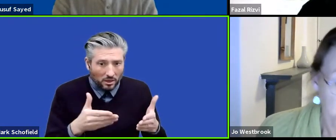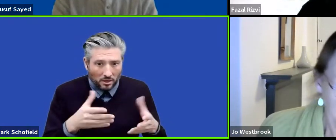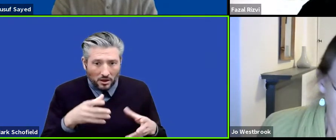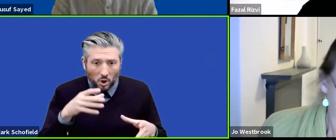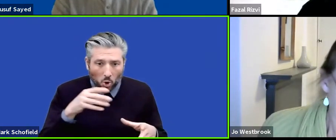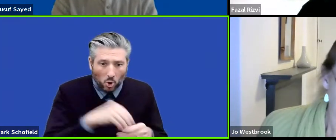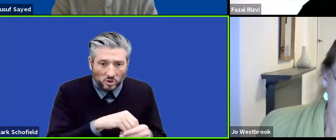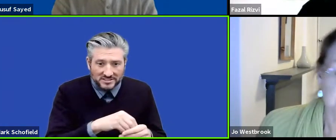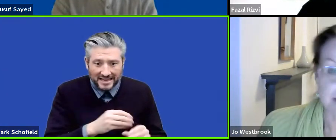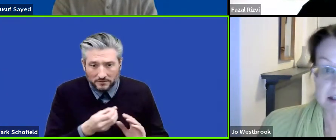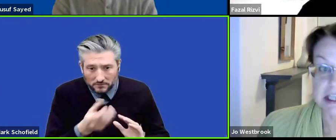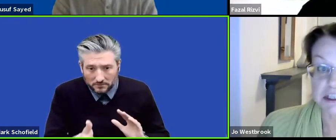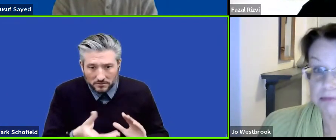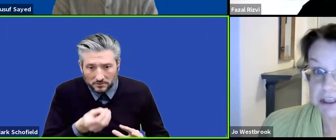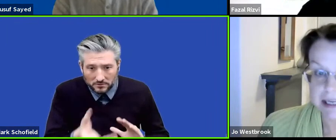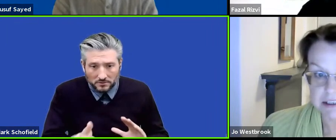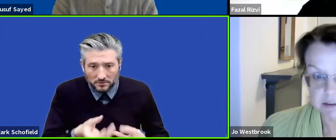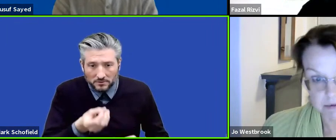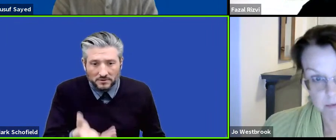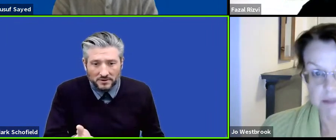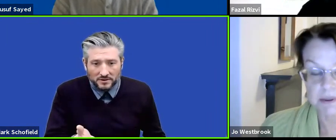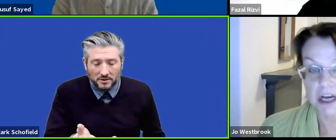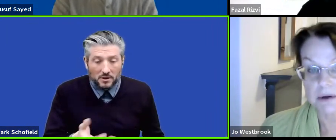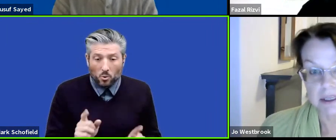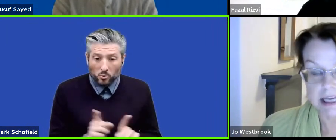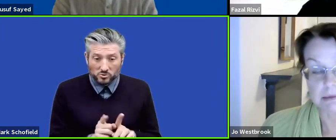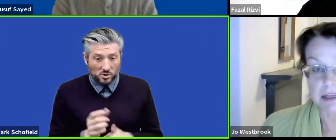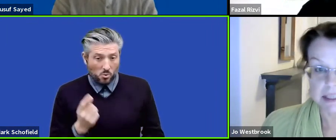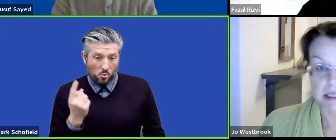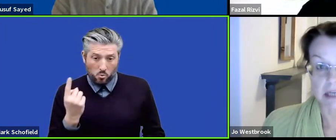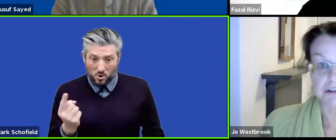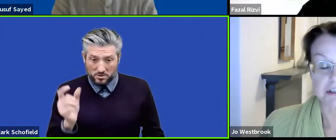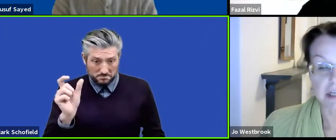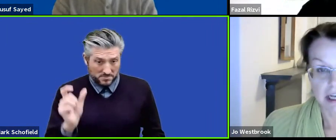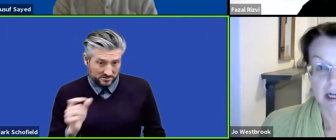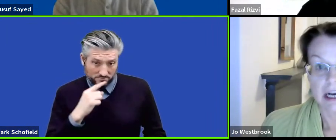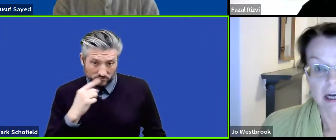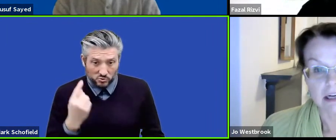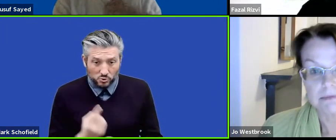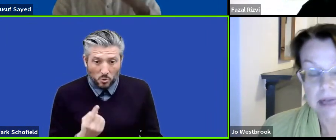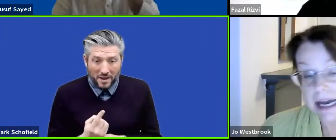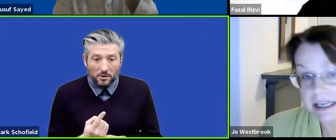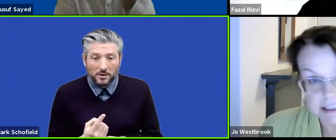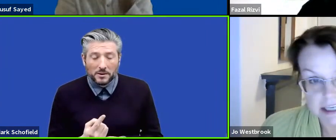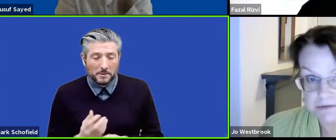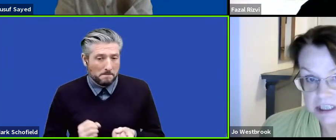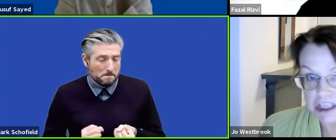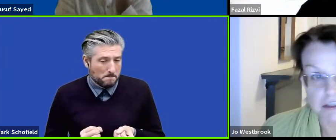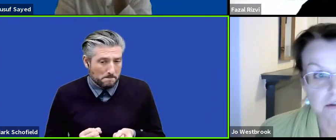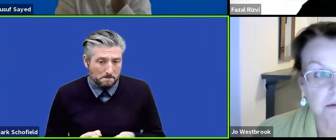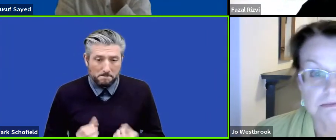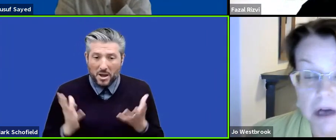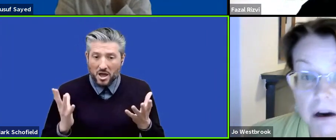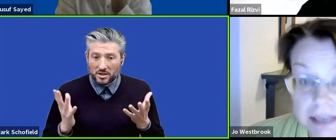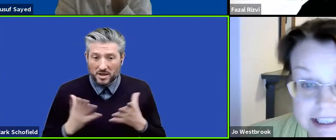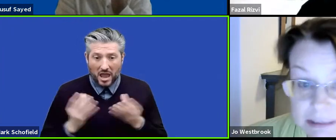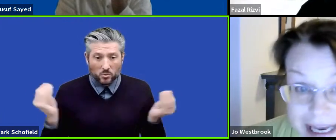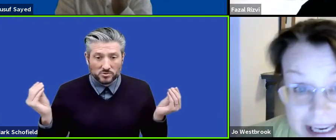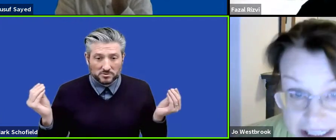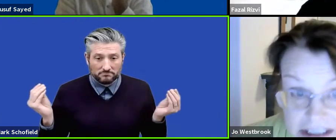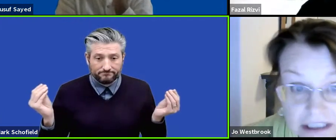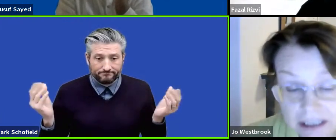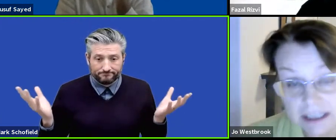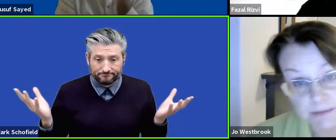last writers put, about teacher burnout, which we know is happening in this country. And if teachers aren't